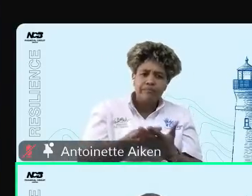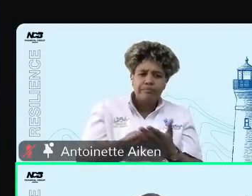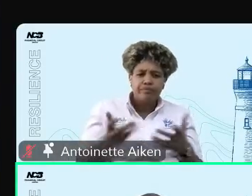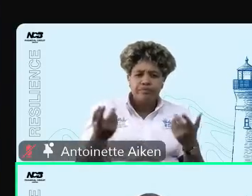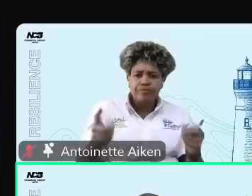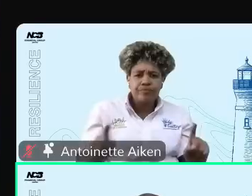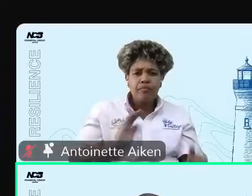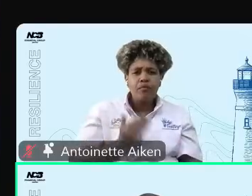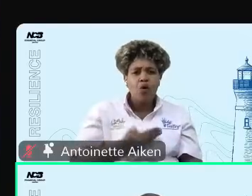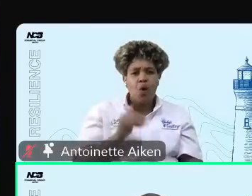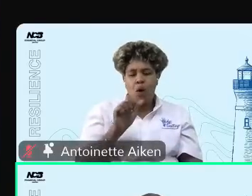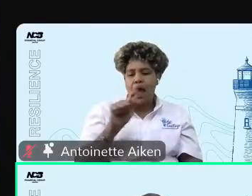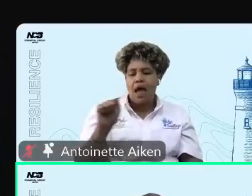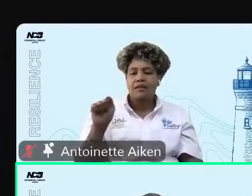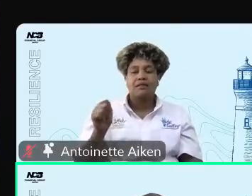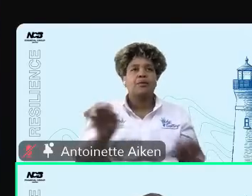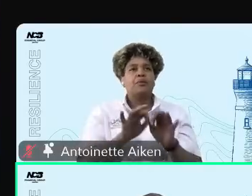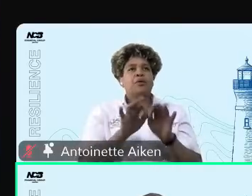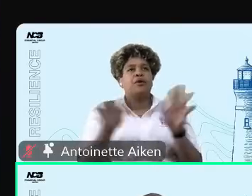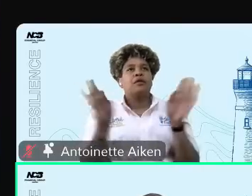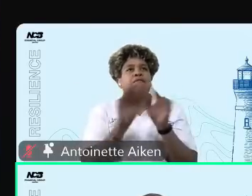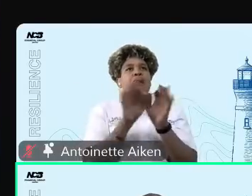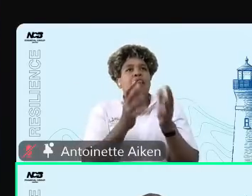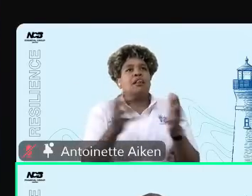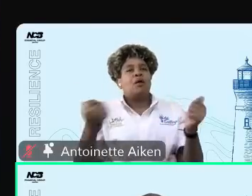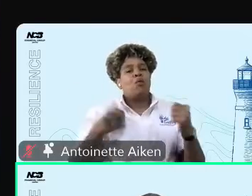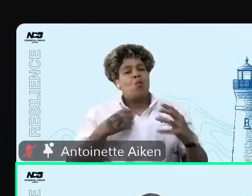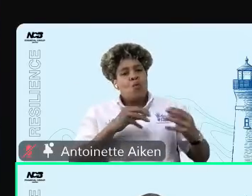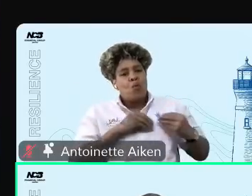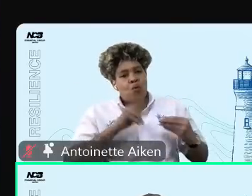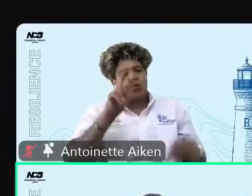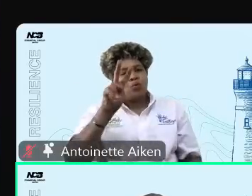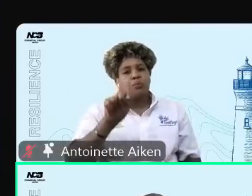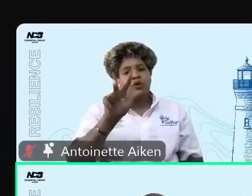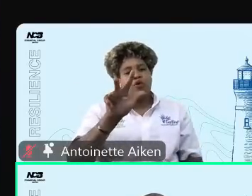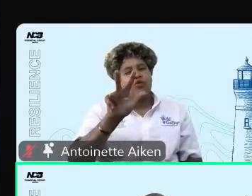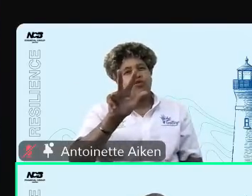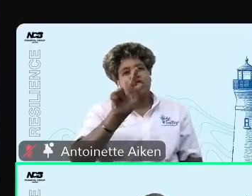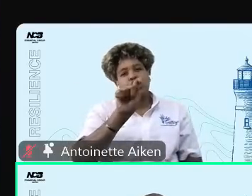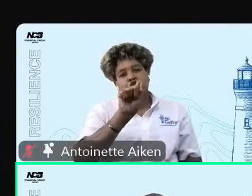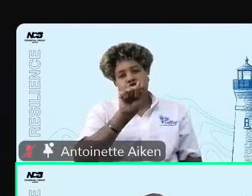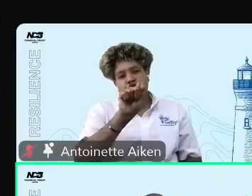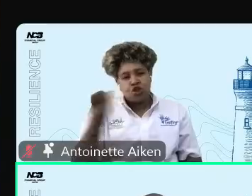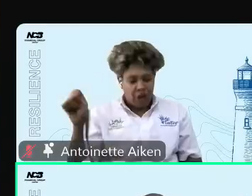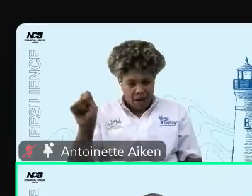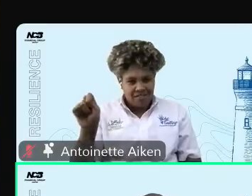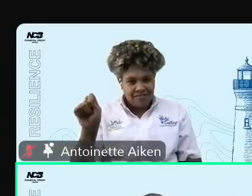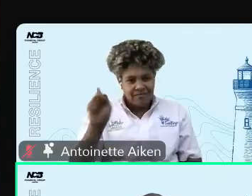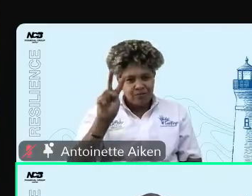Our asset base stands at 2.32 trillion, an increase of